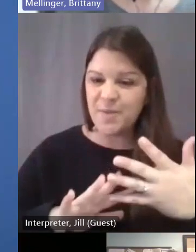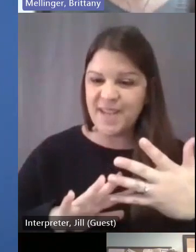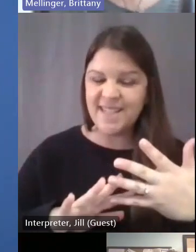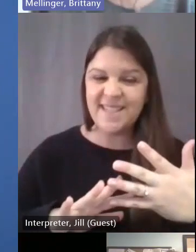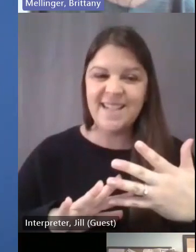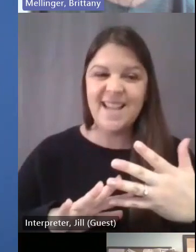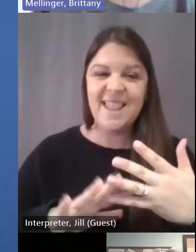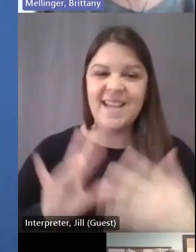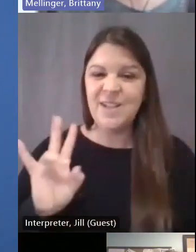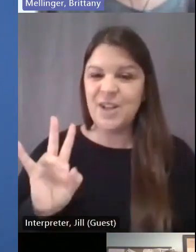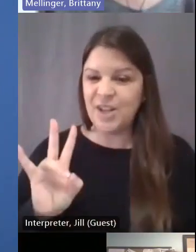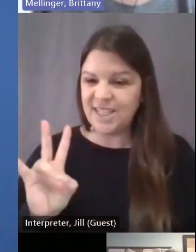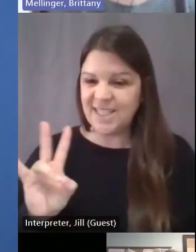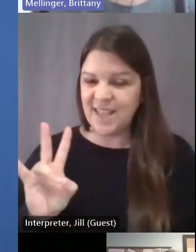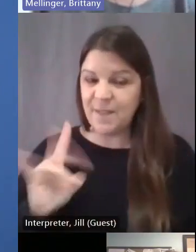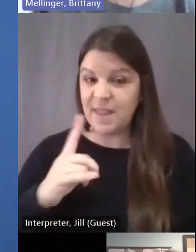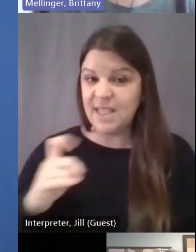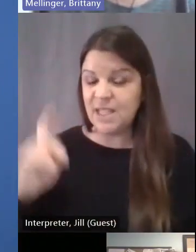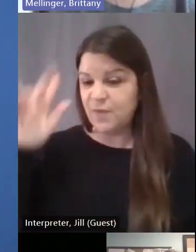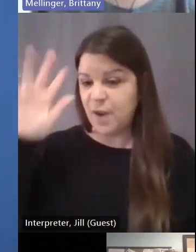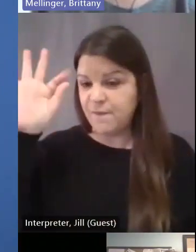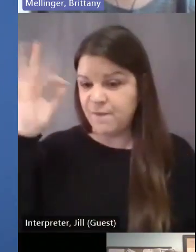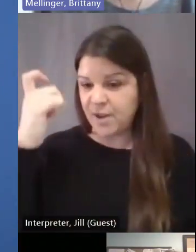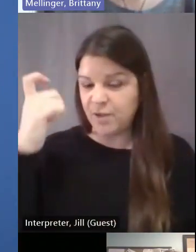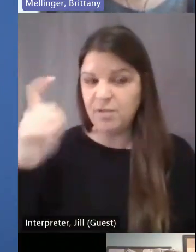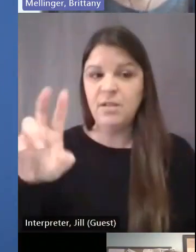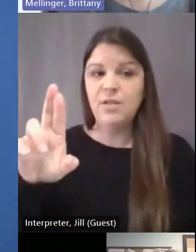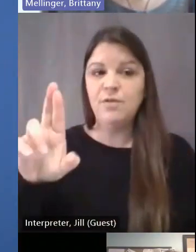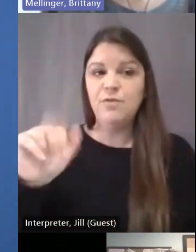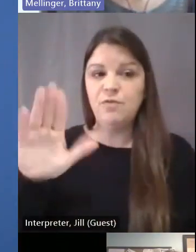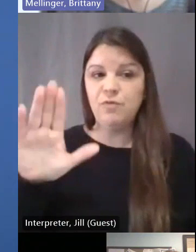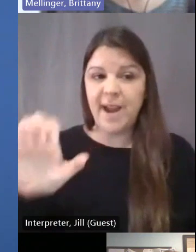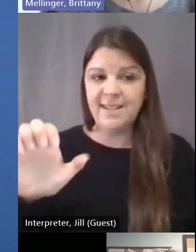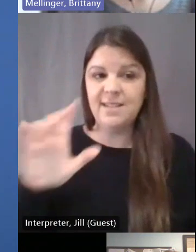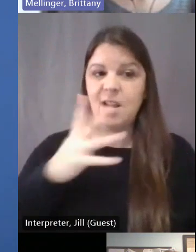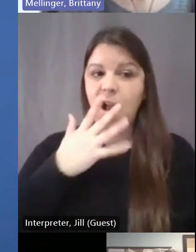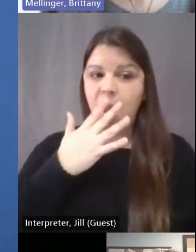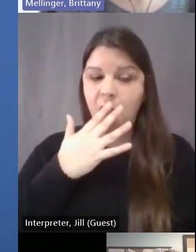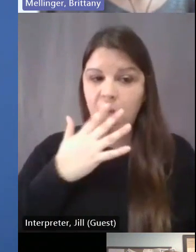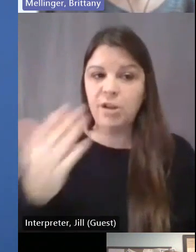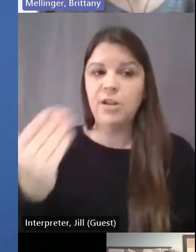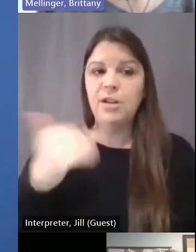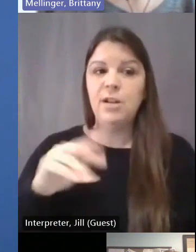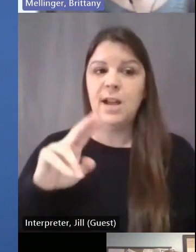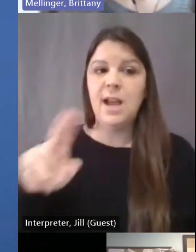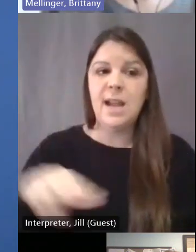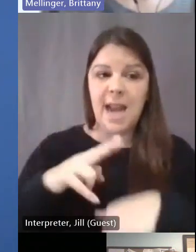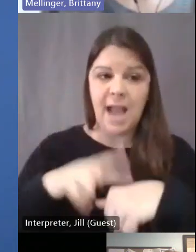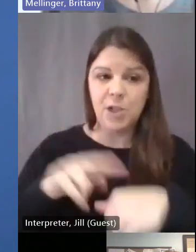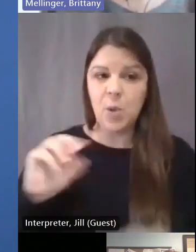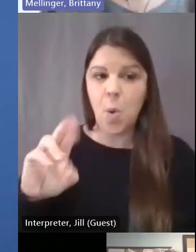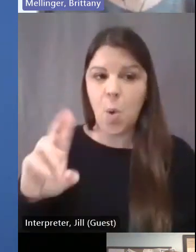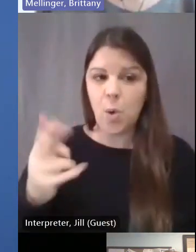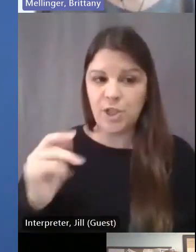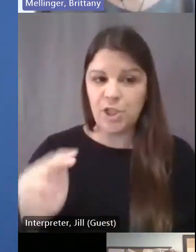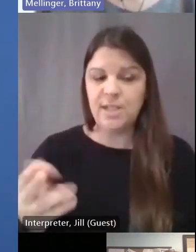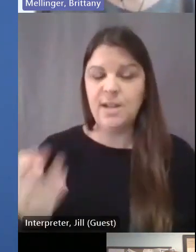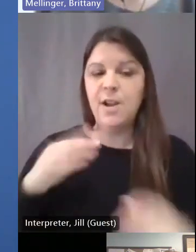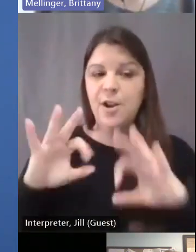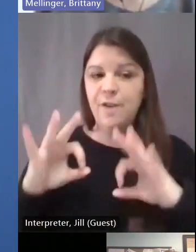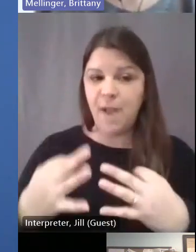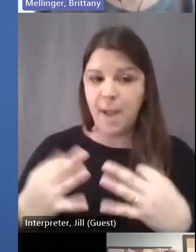7 at the federal level are race, color, national origin, familial status,